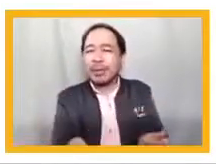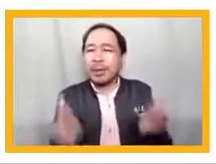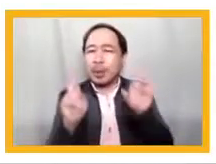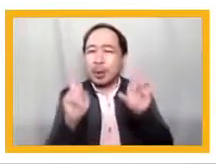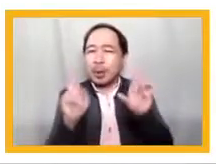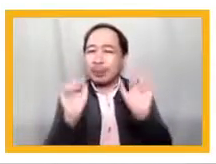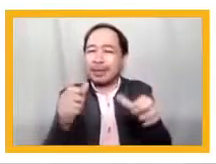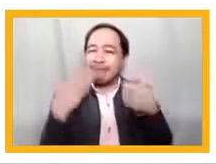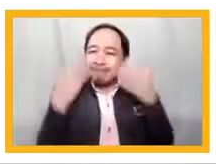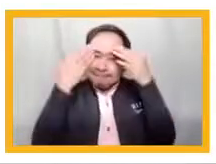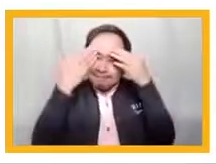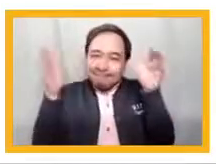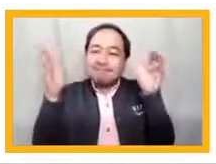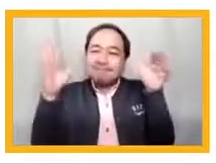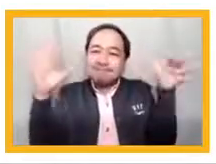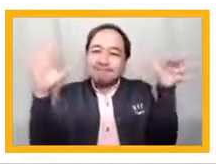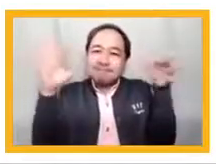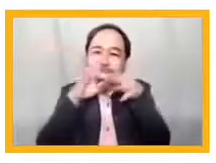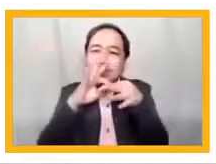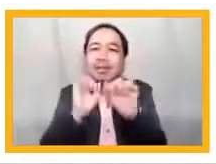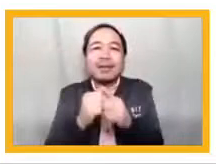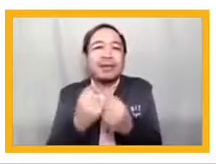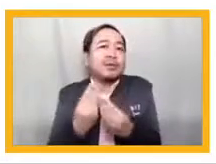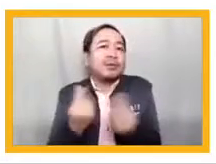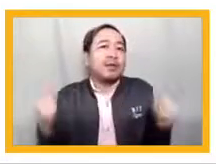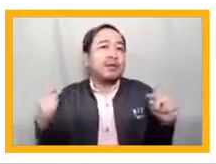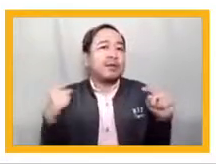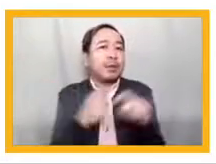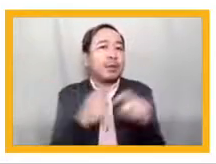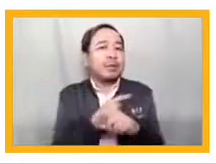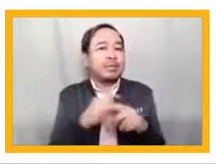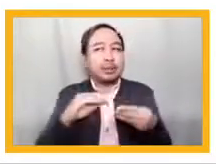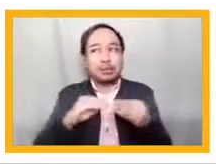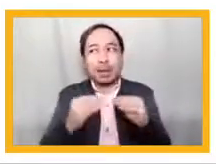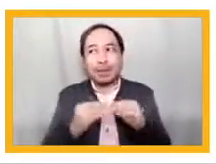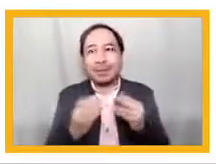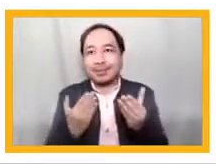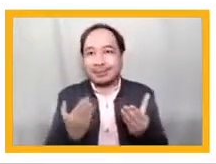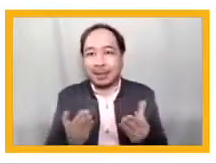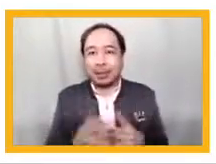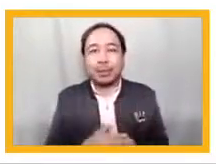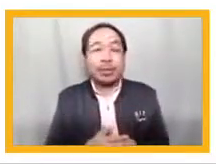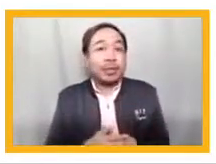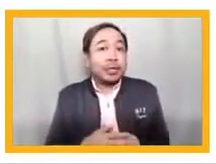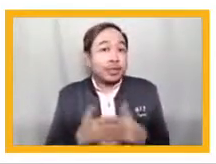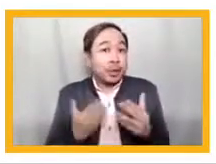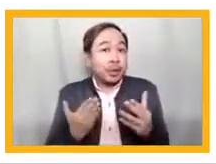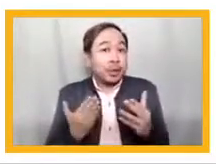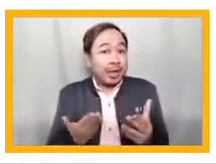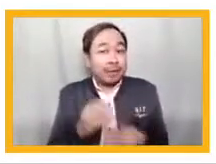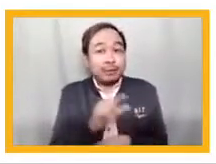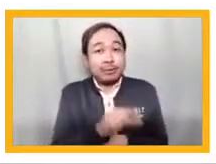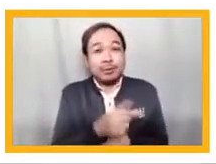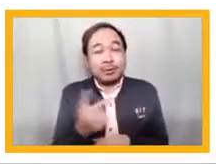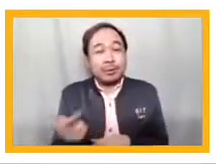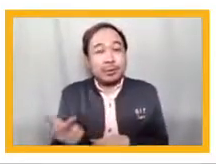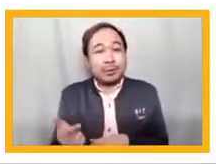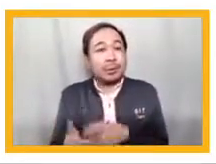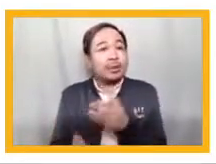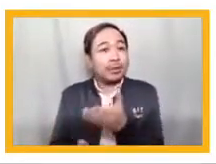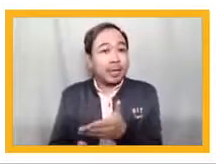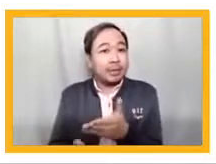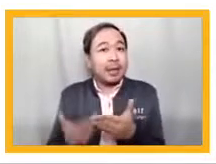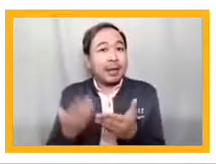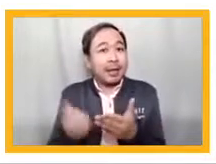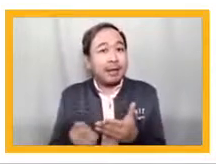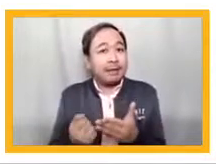to solve the very complex problems that we have while making a living of it. And with that, I'd like to hand over to Joost. He has a few announcements